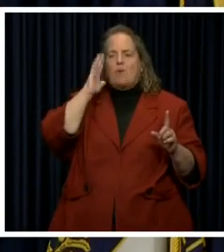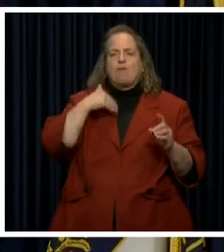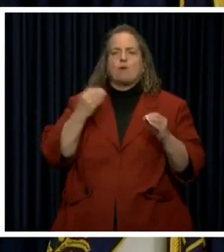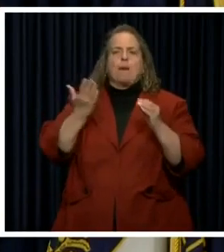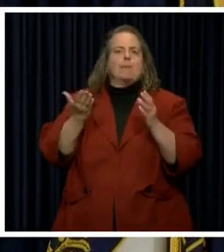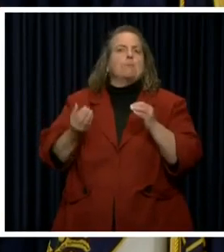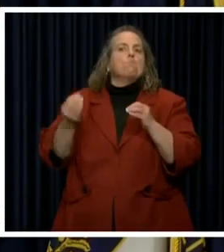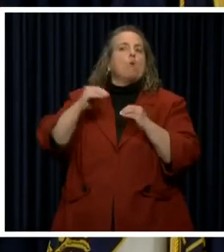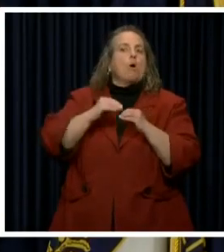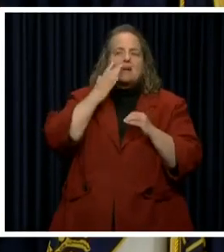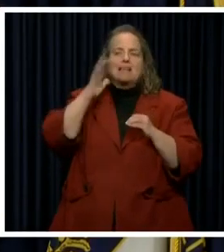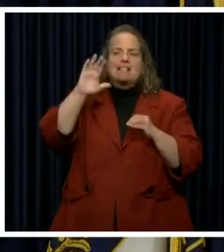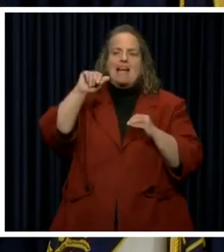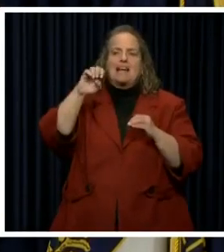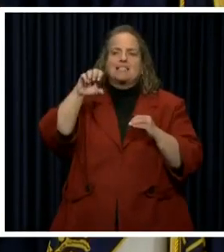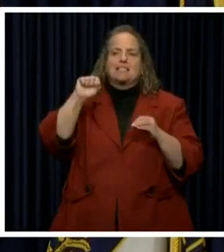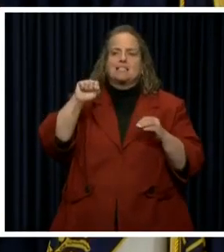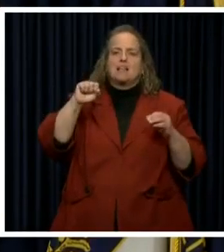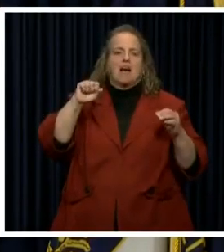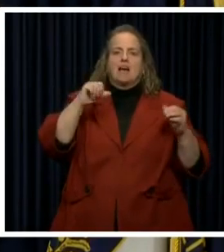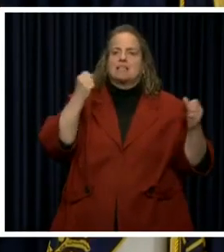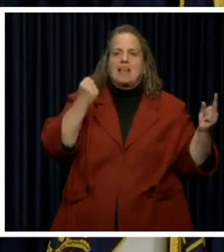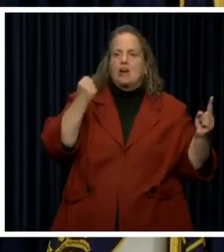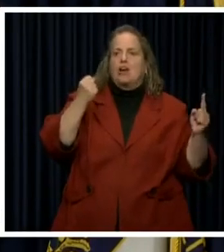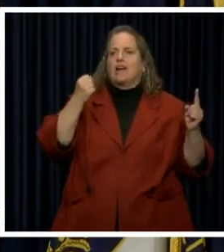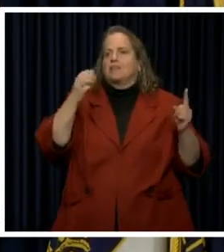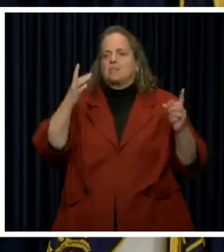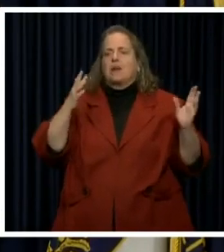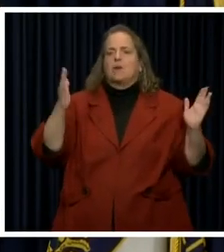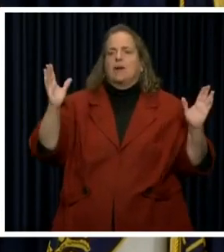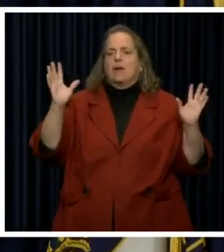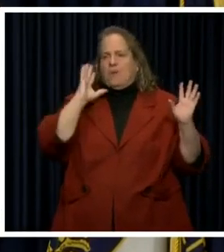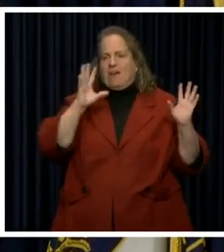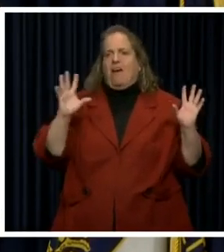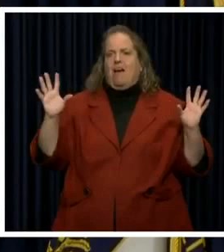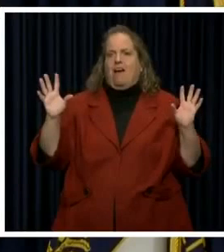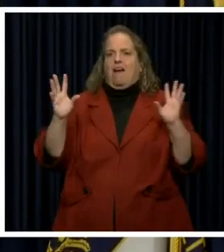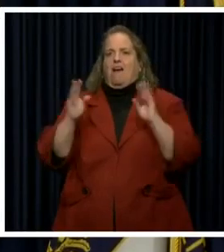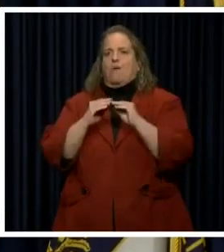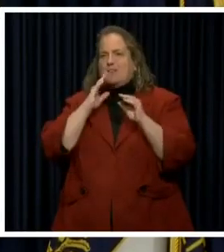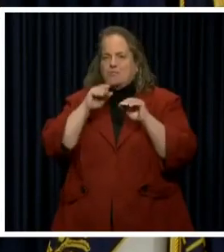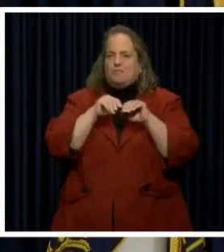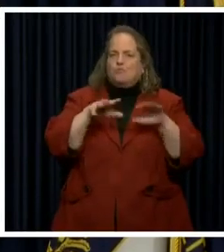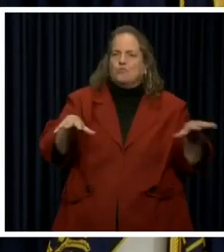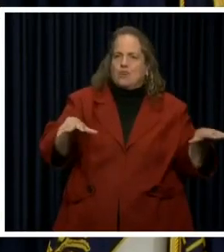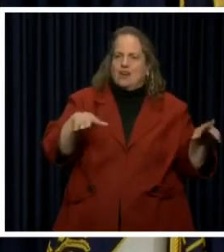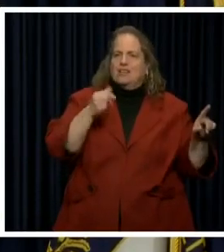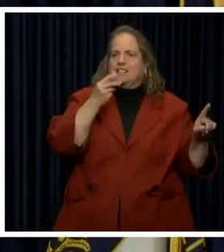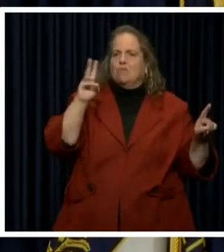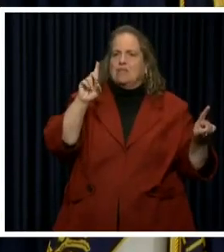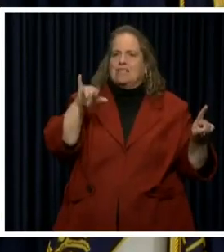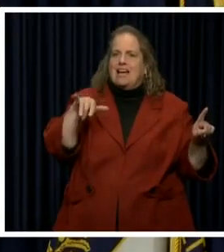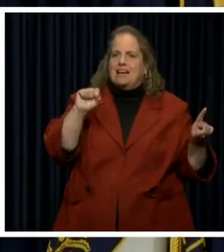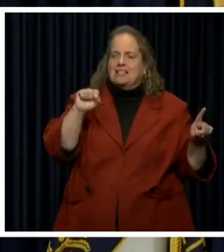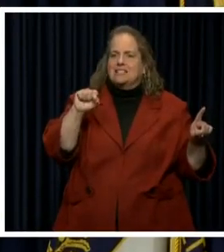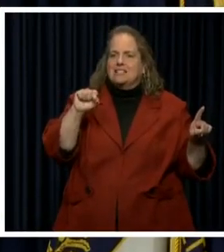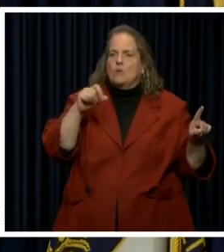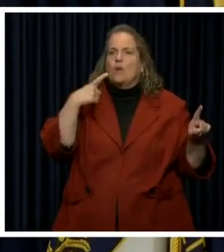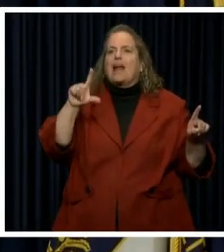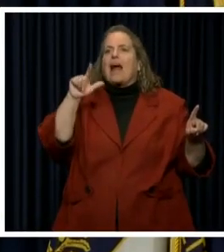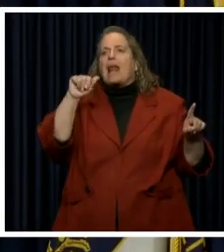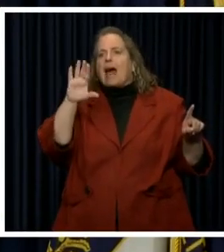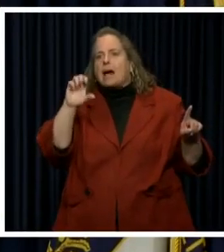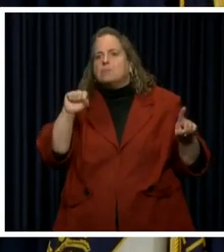big Tuesdays, and we've at different times said, oh, it's the biggest day, but again, it spreads out over several days based on when